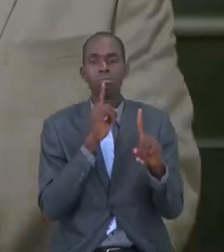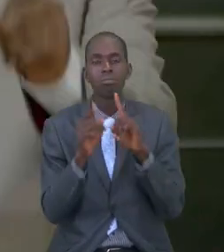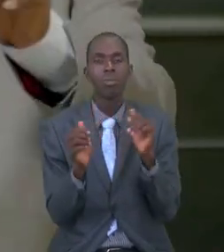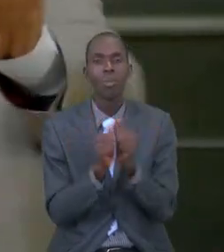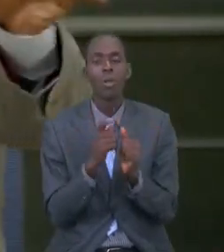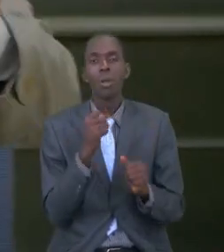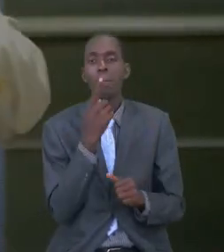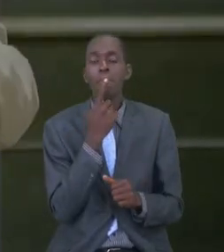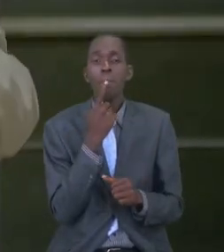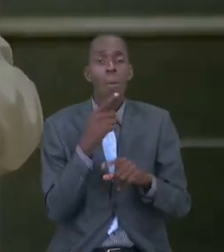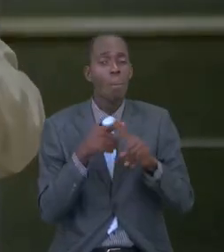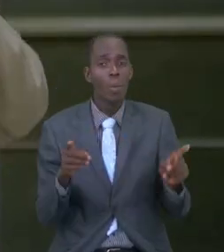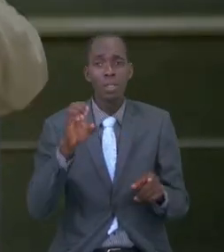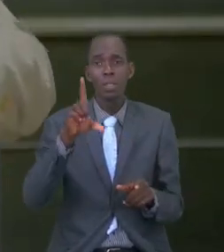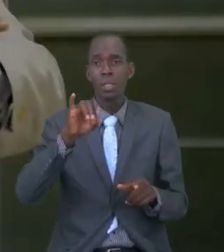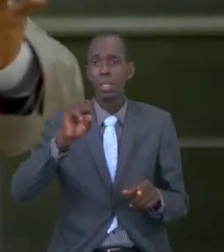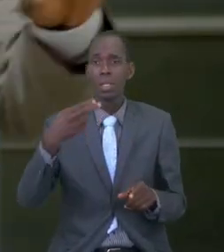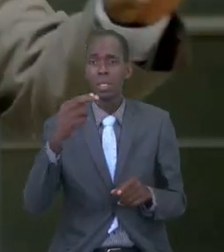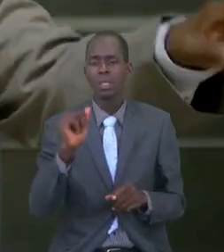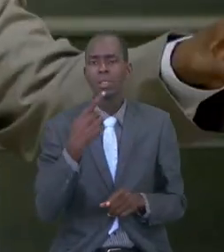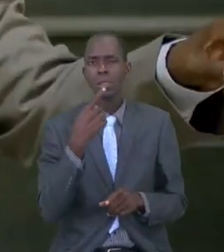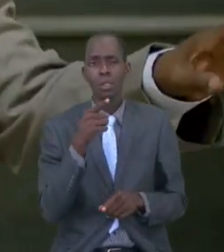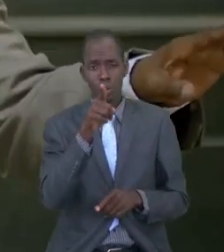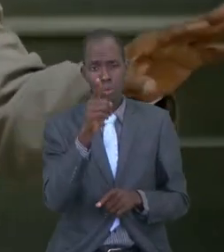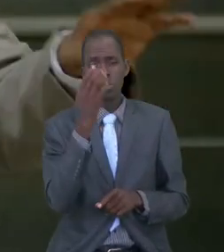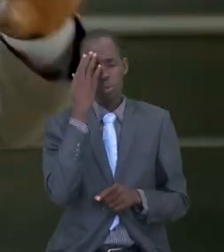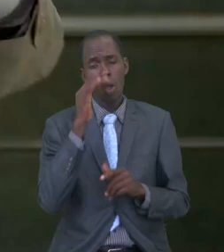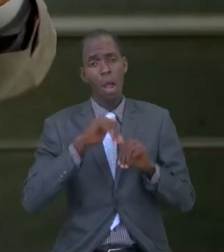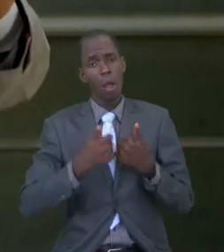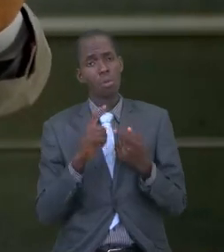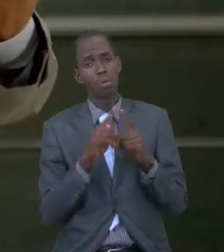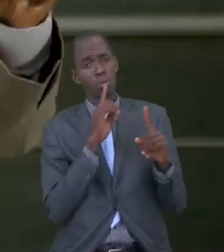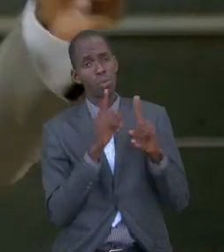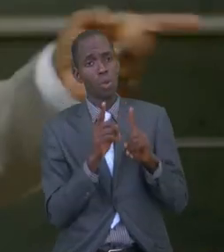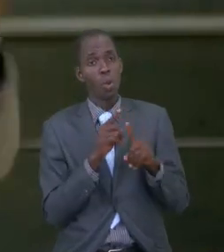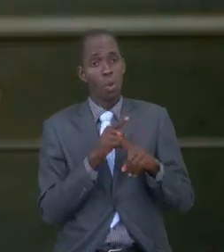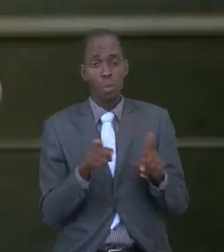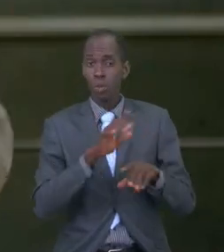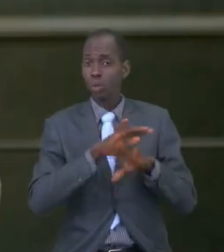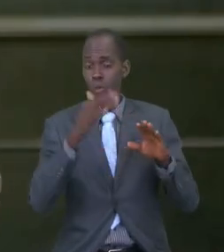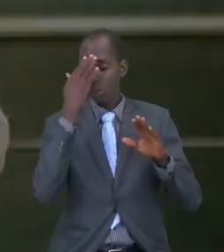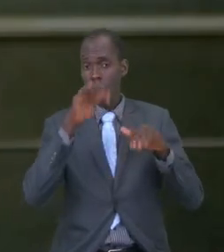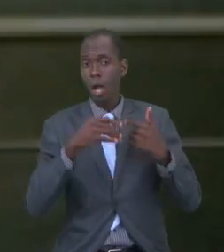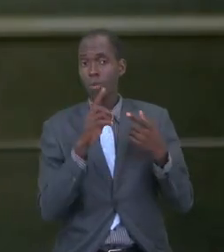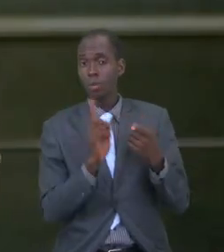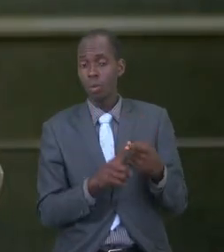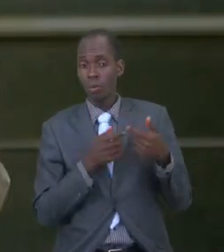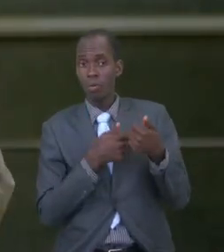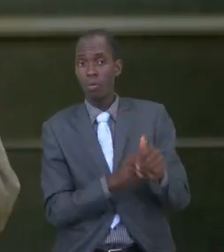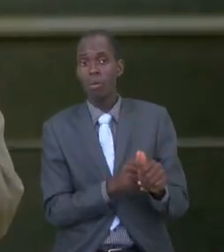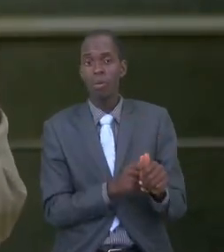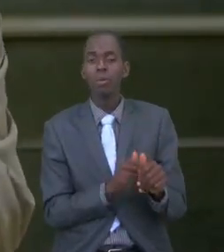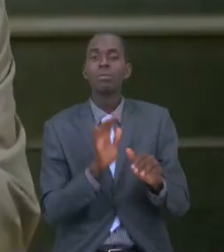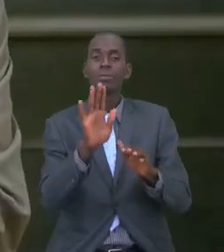But Elisha said, you know how to talk, but you don't know how to act. Hold